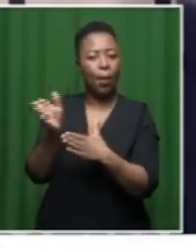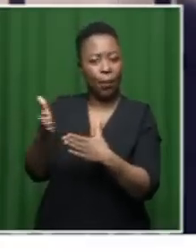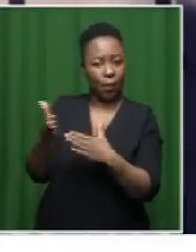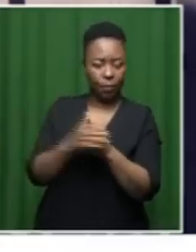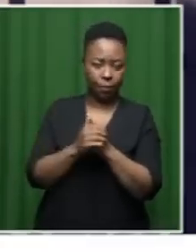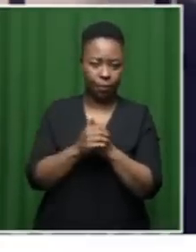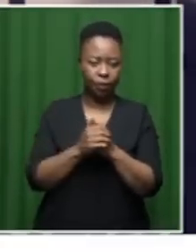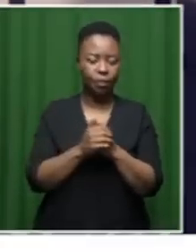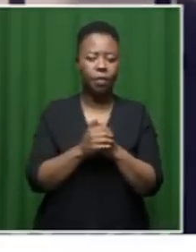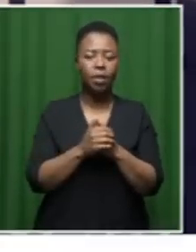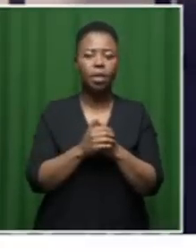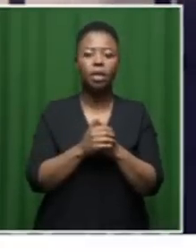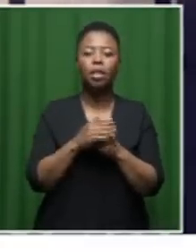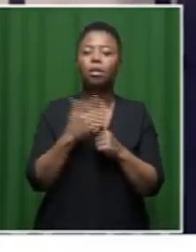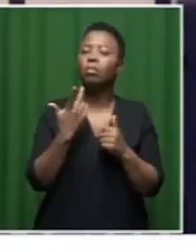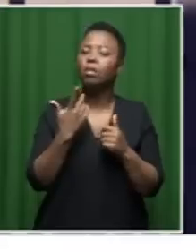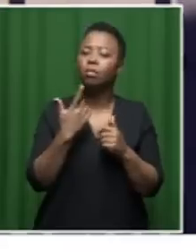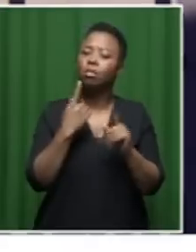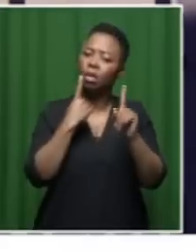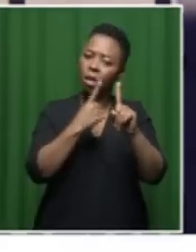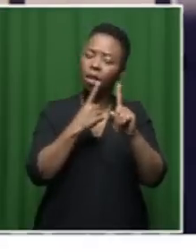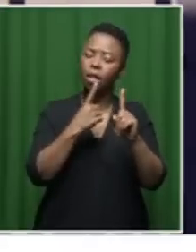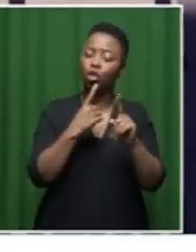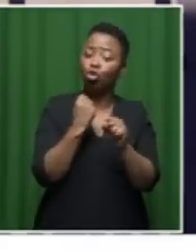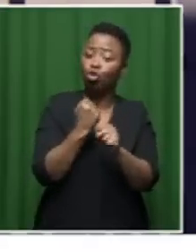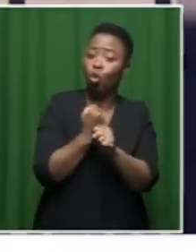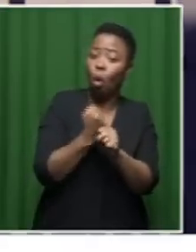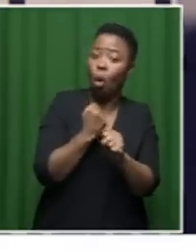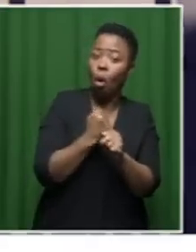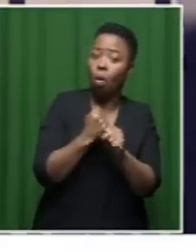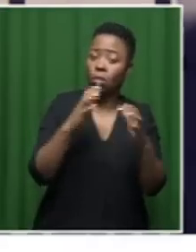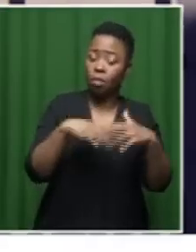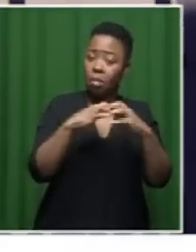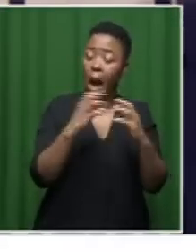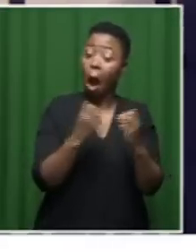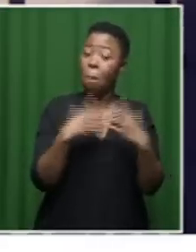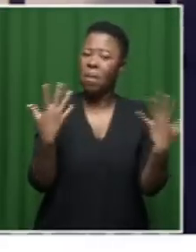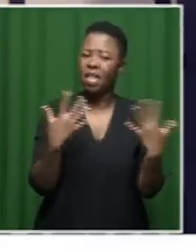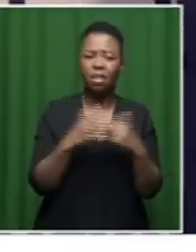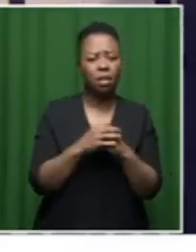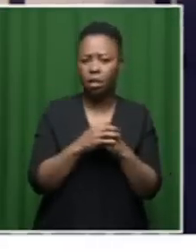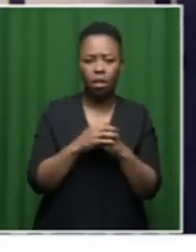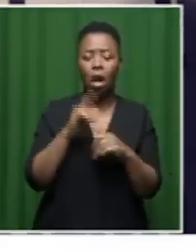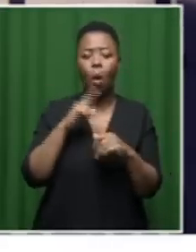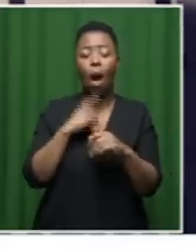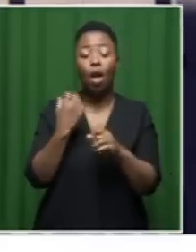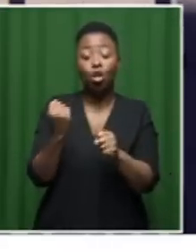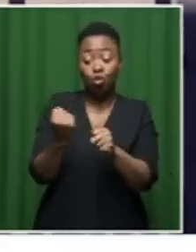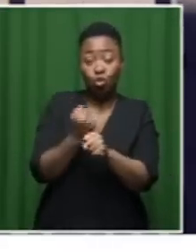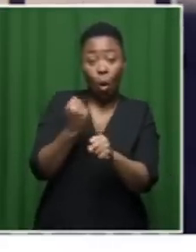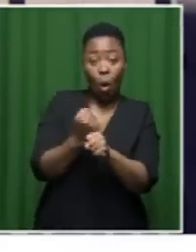not be about how many jobs we want to create. That's because job creation is the outcome of something